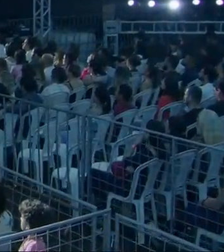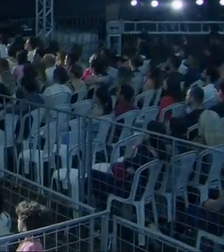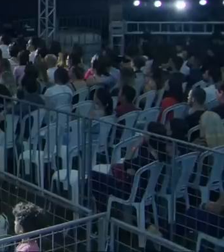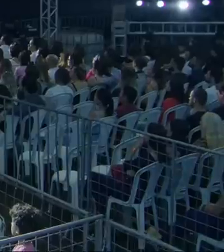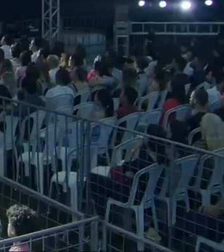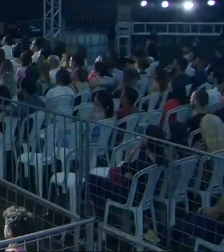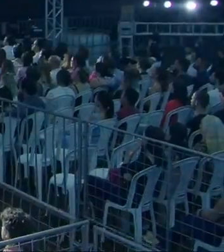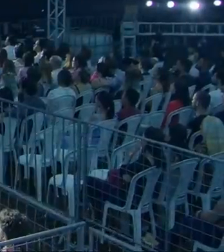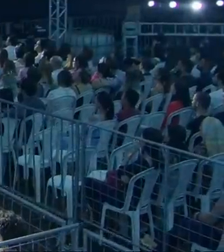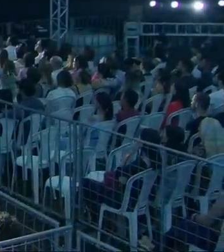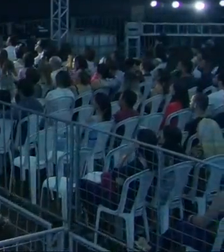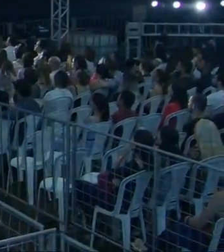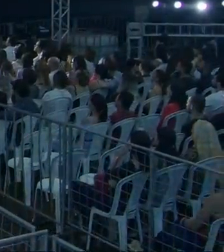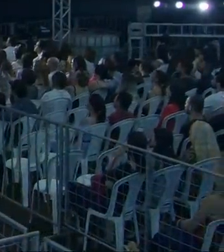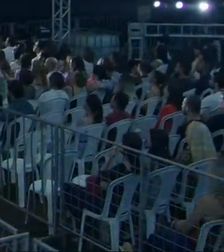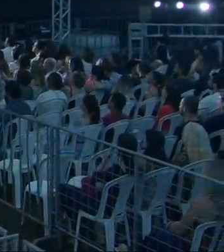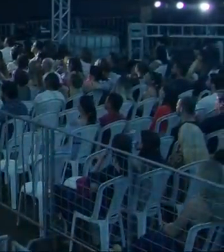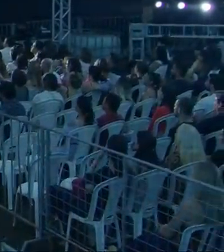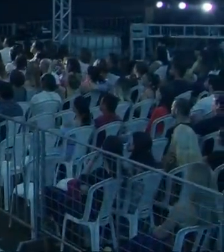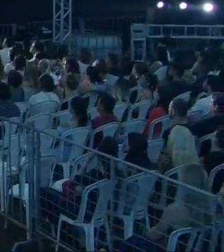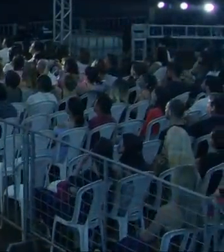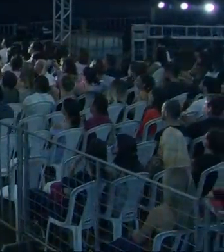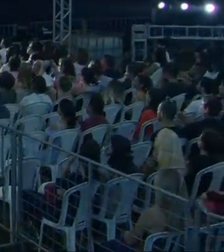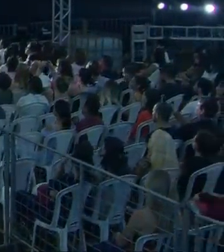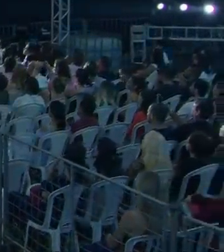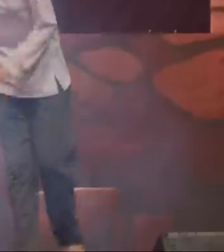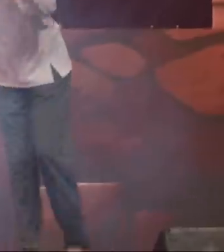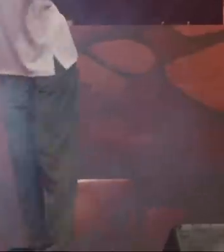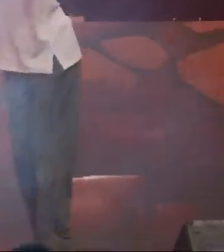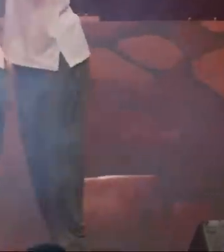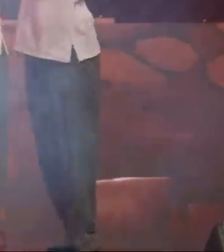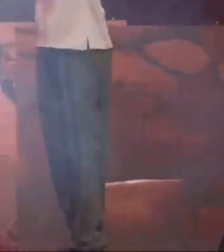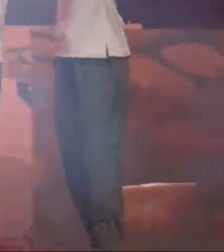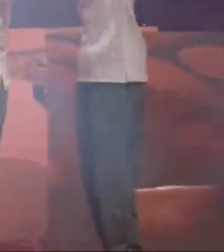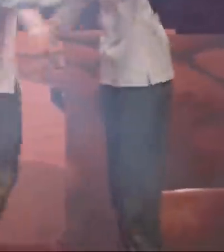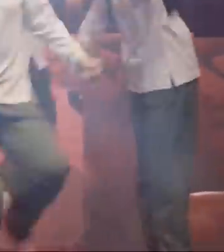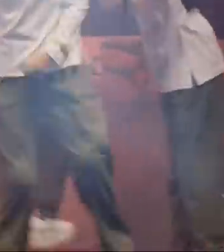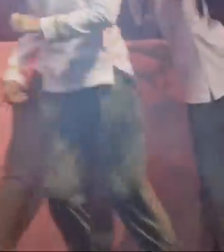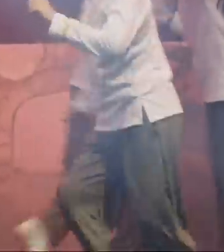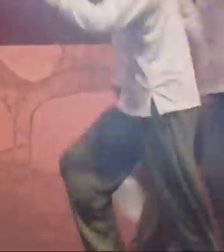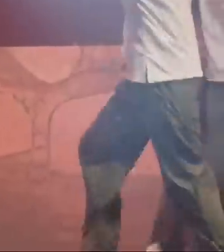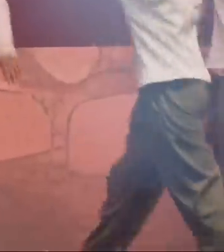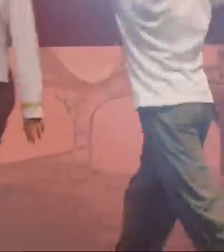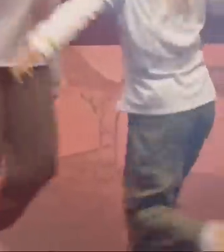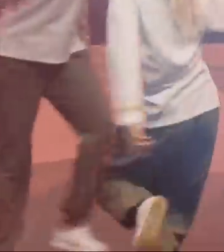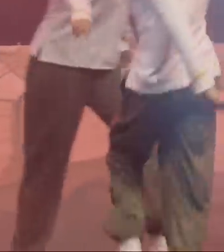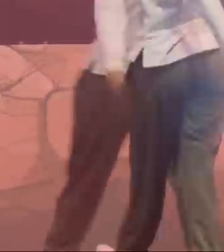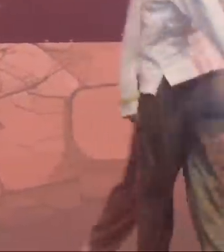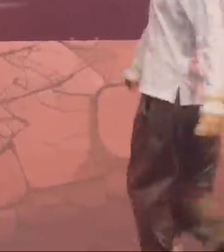I want to welcome you back to life. Back to the one that can make your next